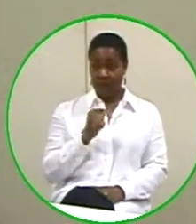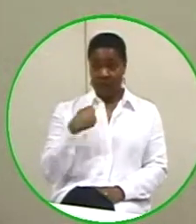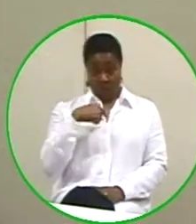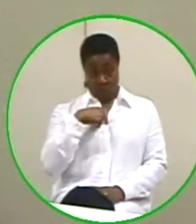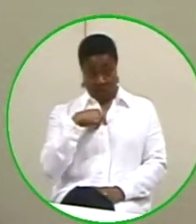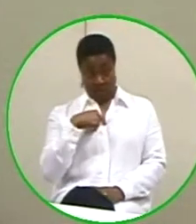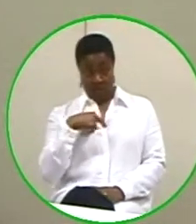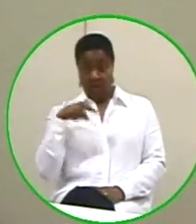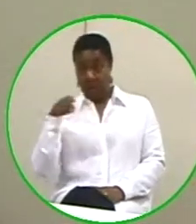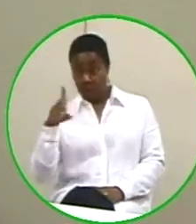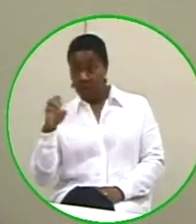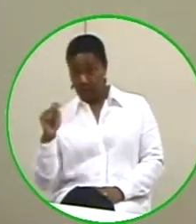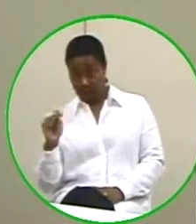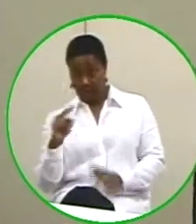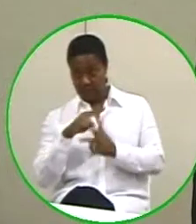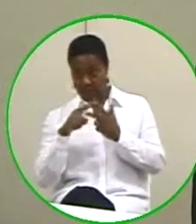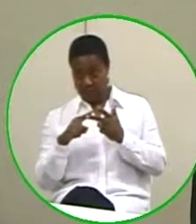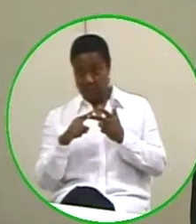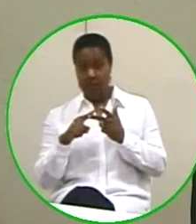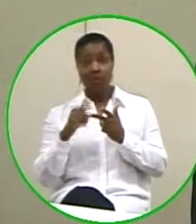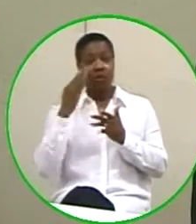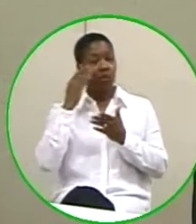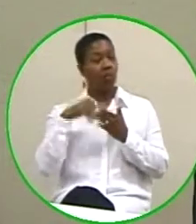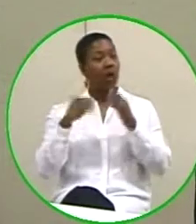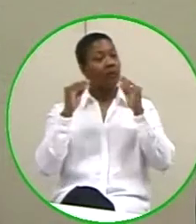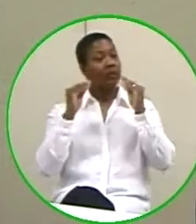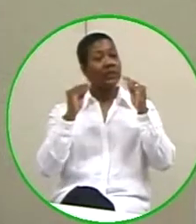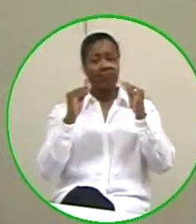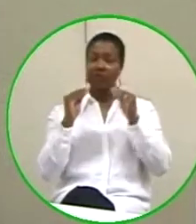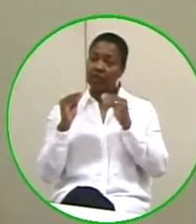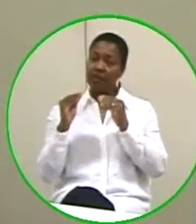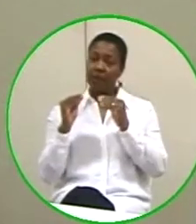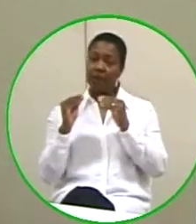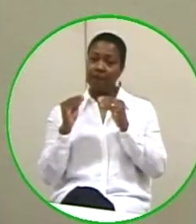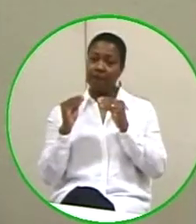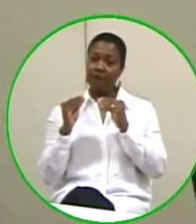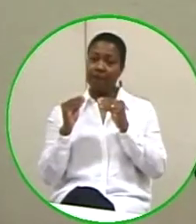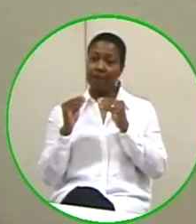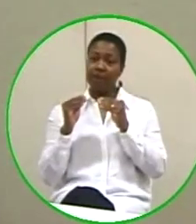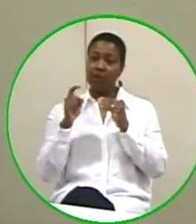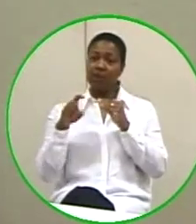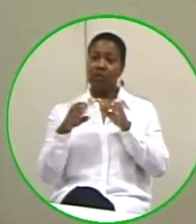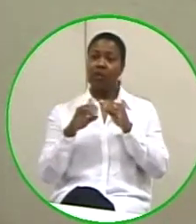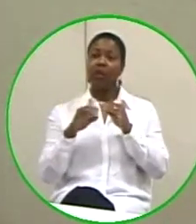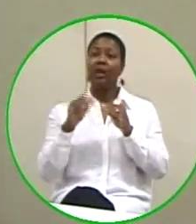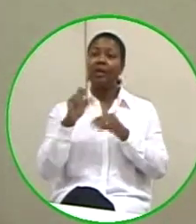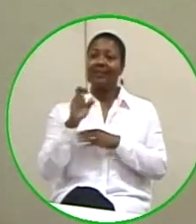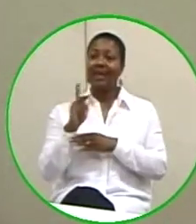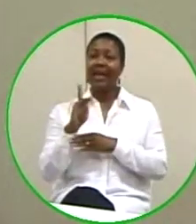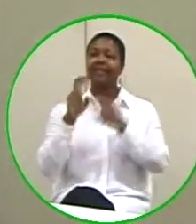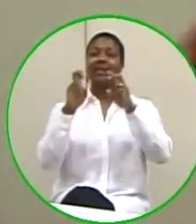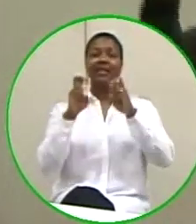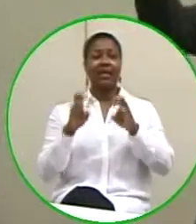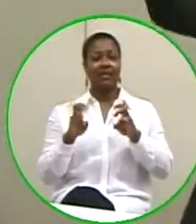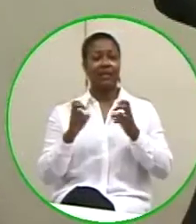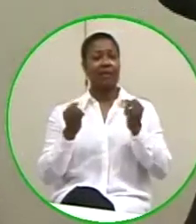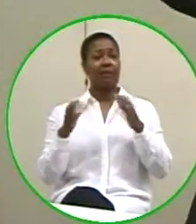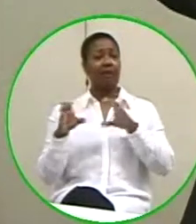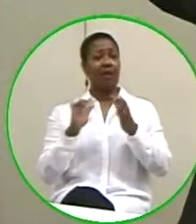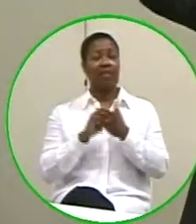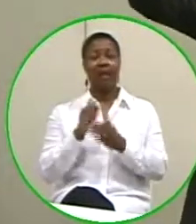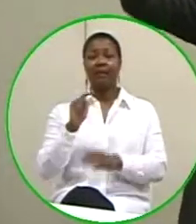it. In order to know what we're teaching, we need to do a task analysis. How many of you have